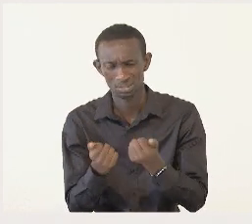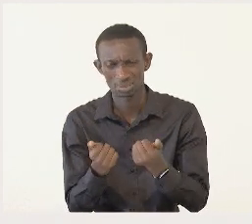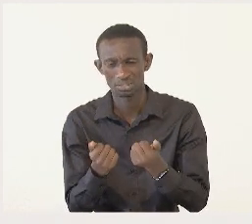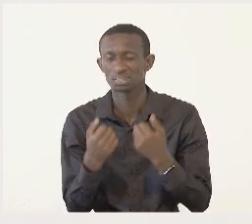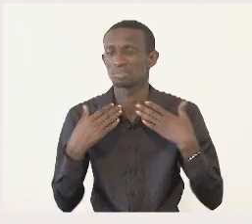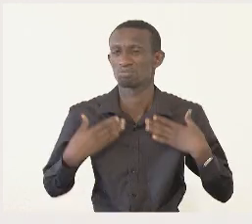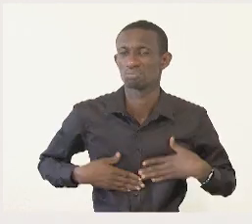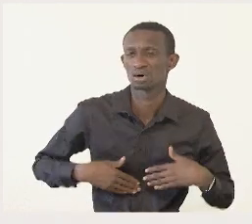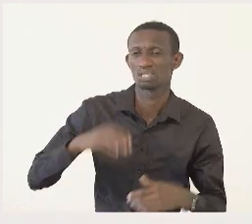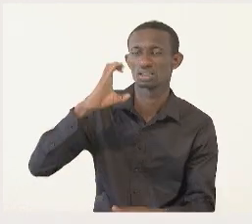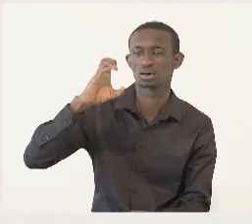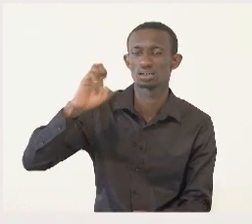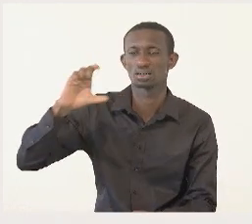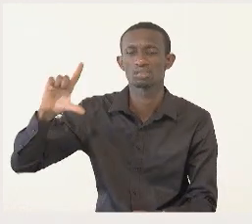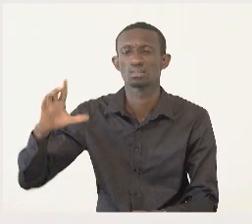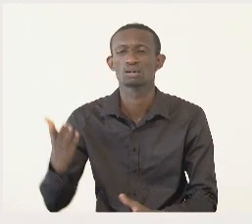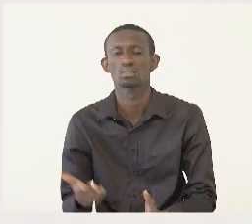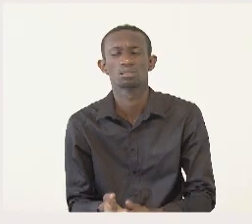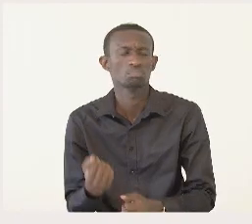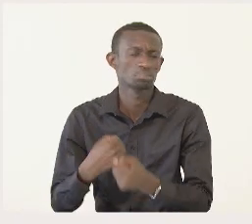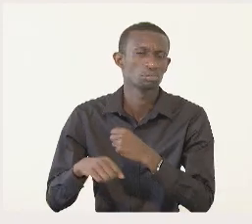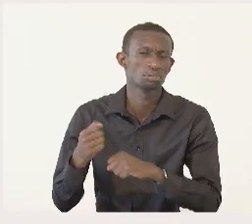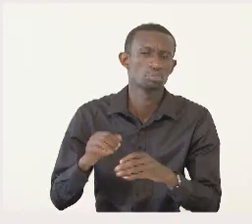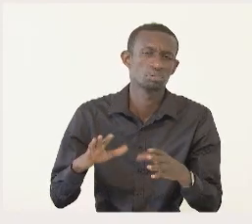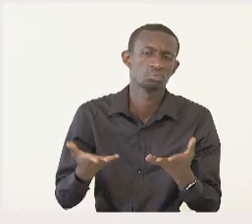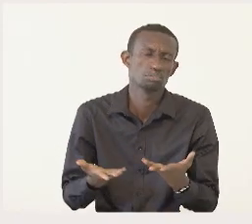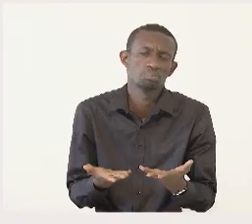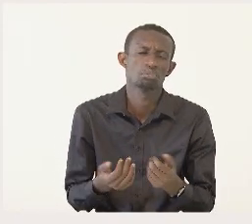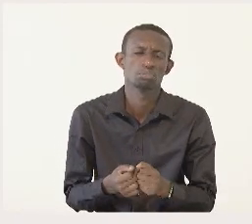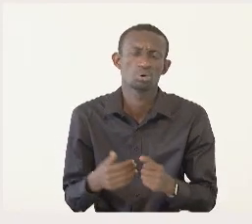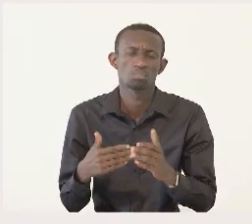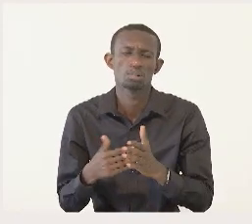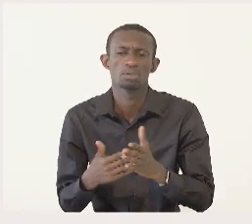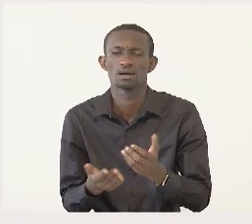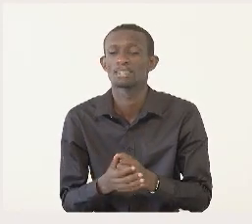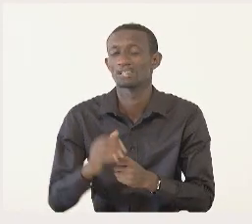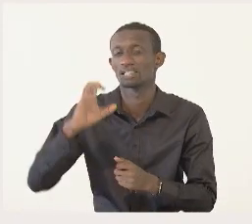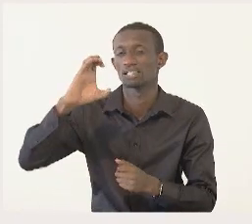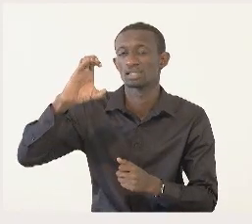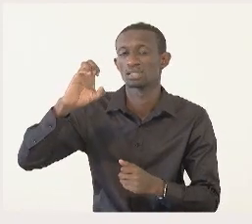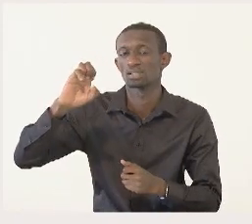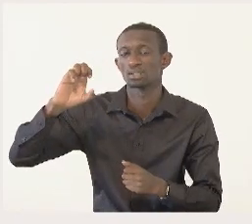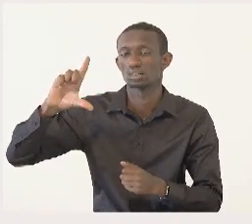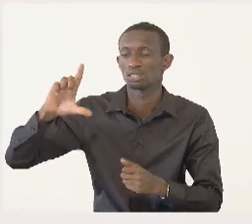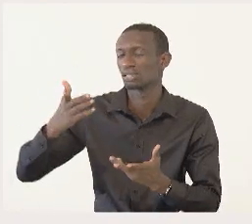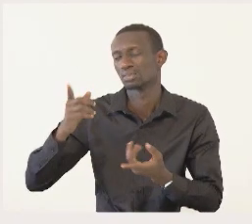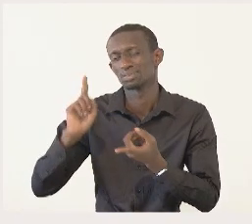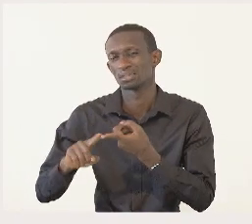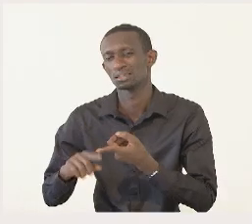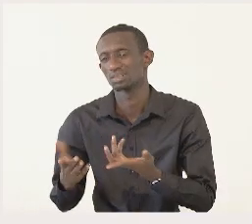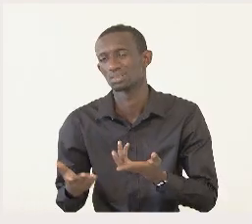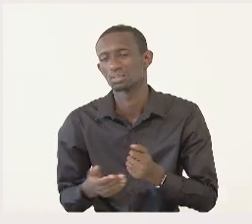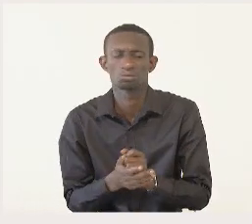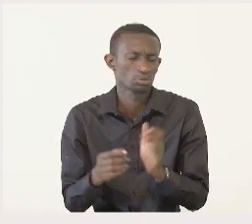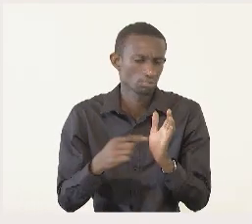the body cell functioning, also they can also make the cells die. Example, let's have